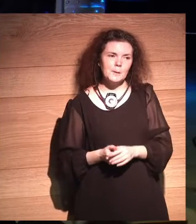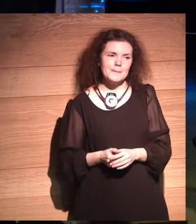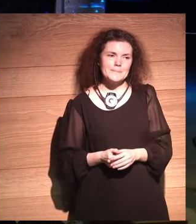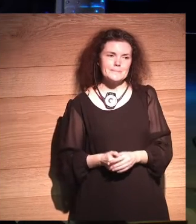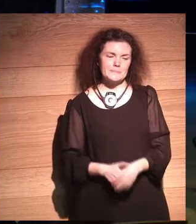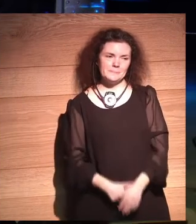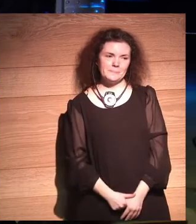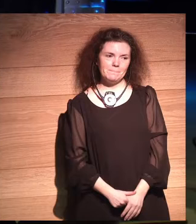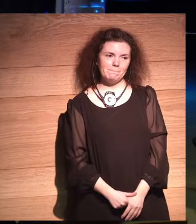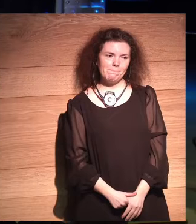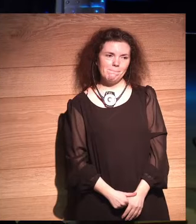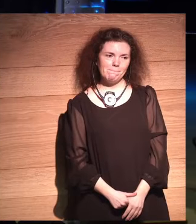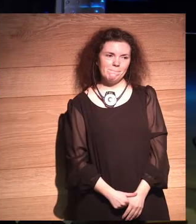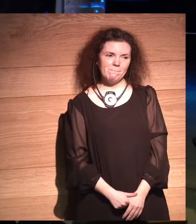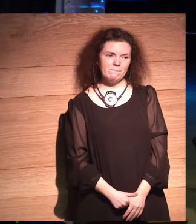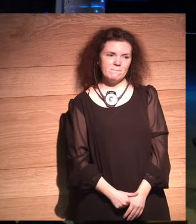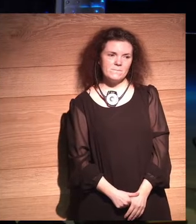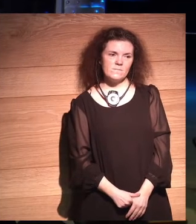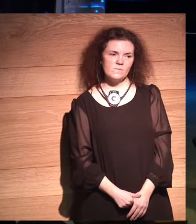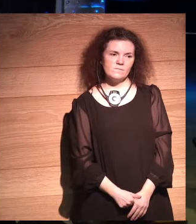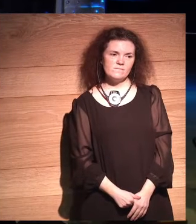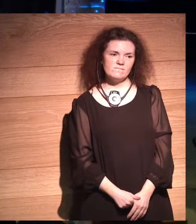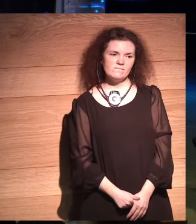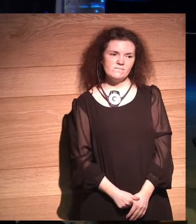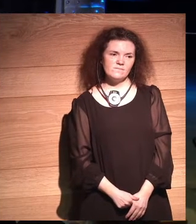you to all of you.